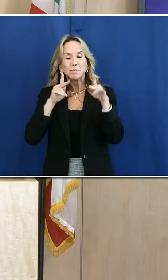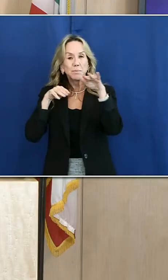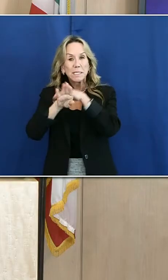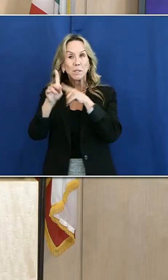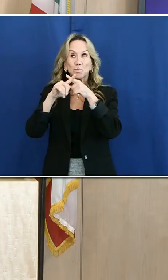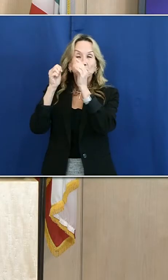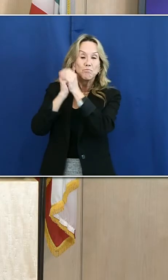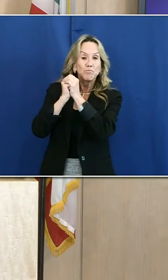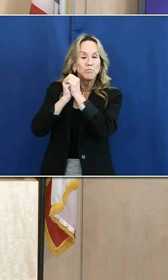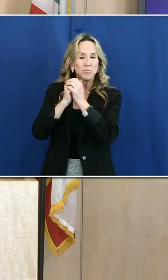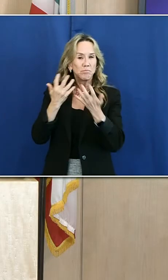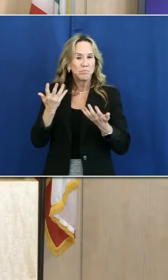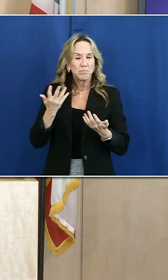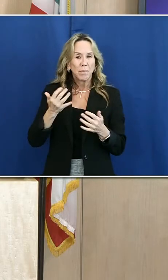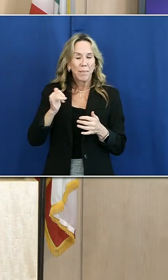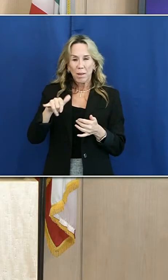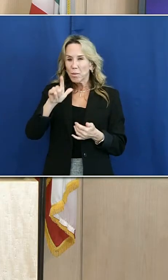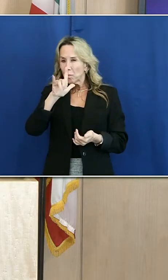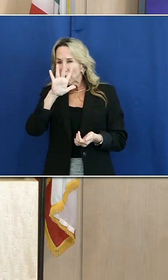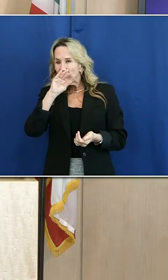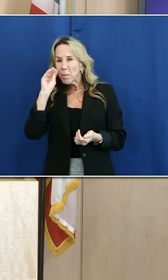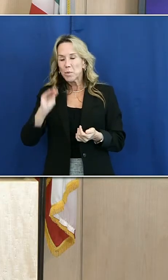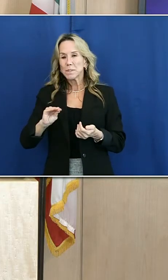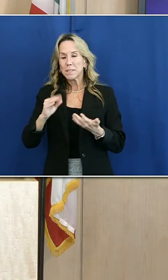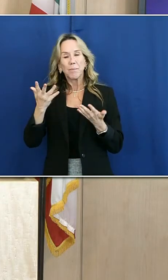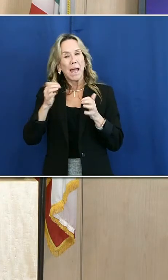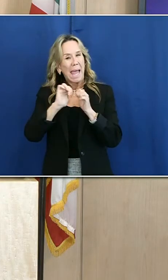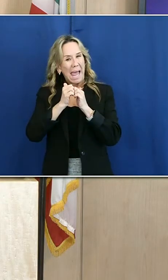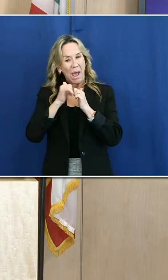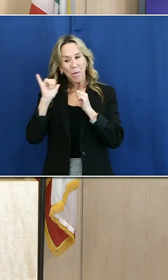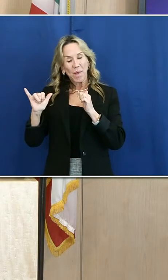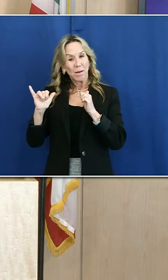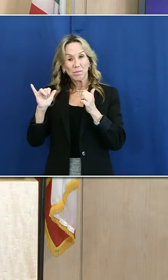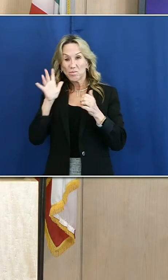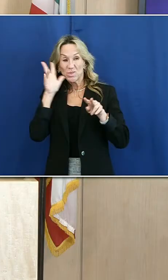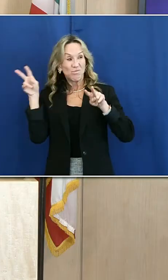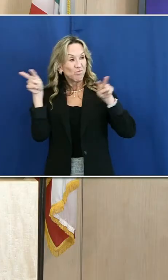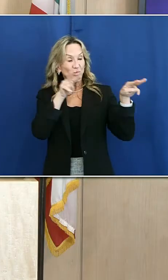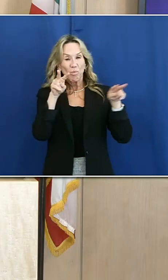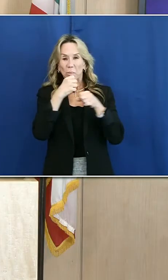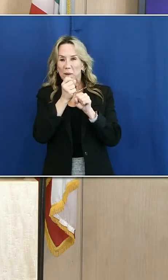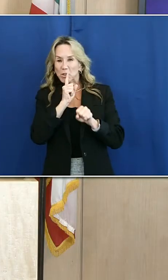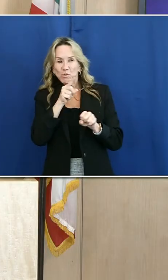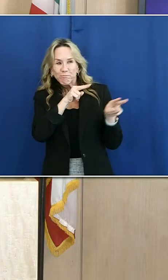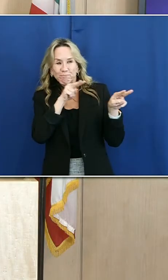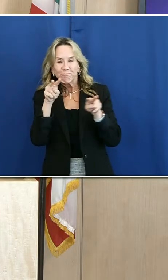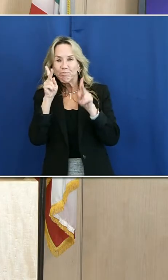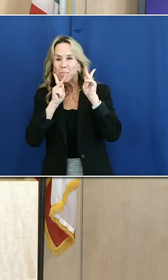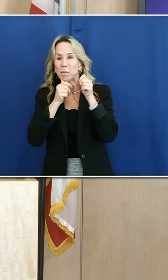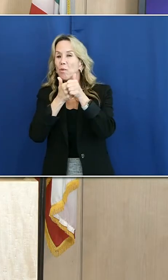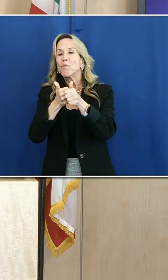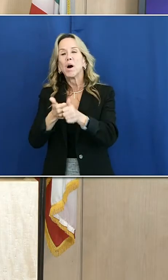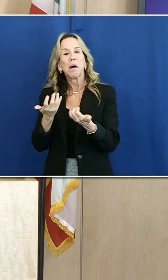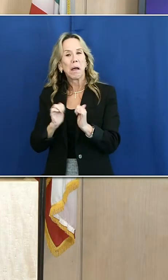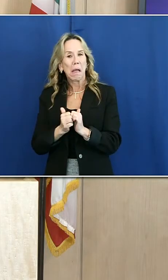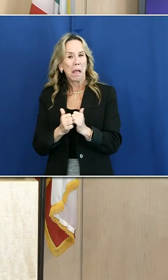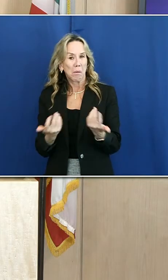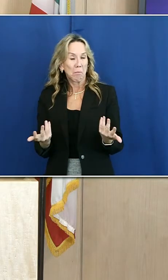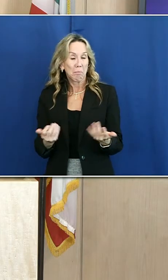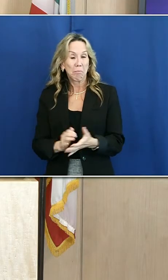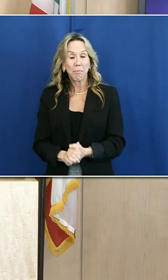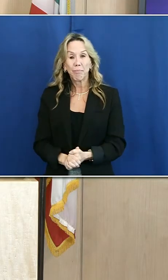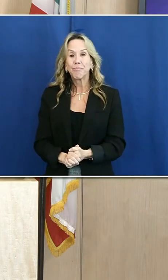me how those new restrictions are going to be enforced? Thank you for that